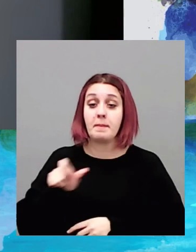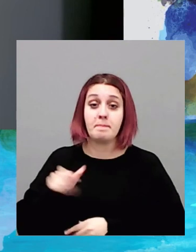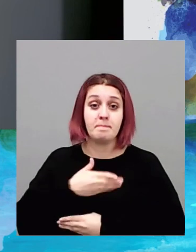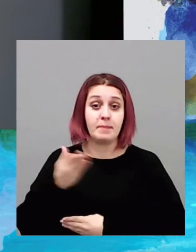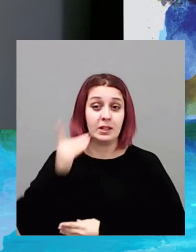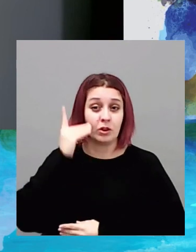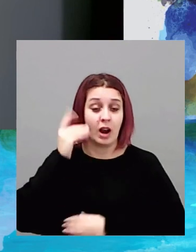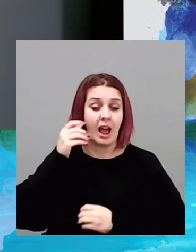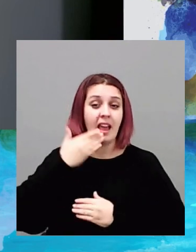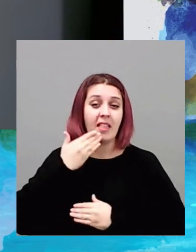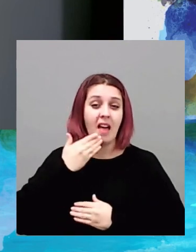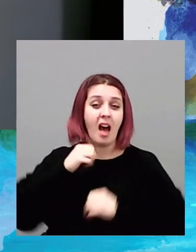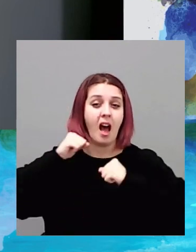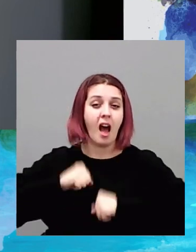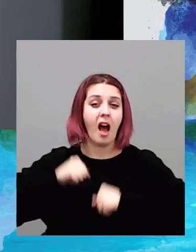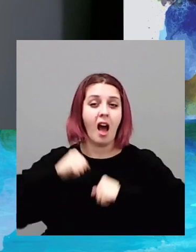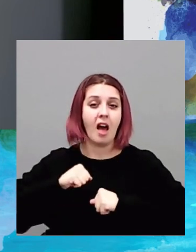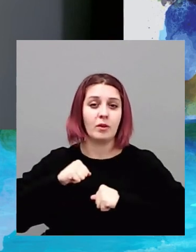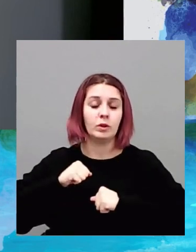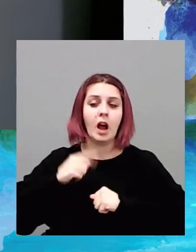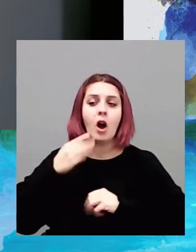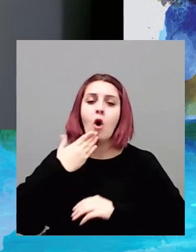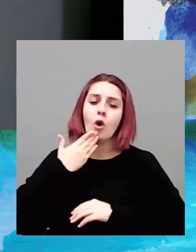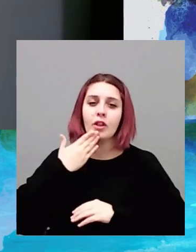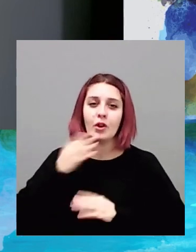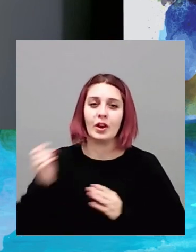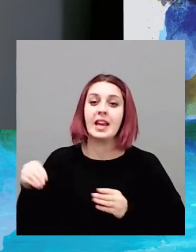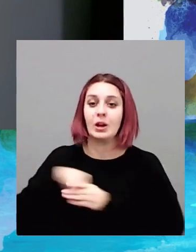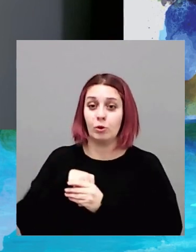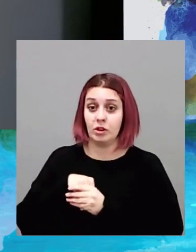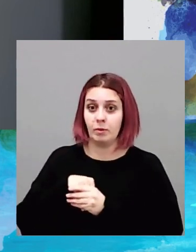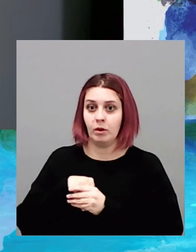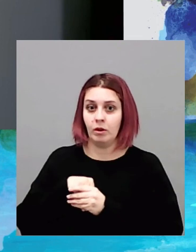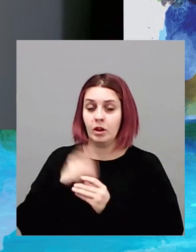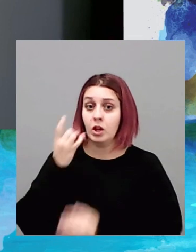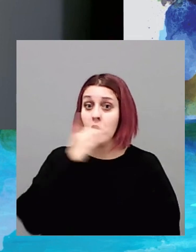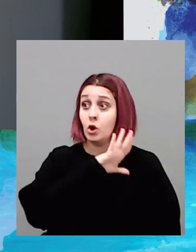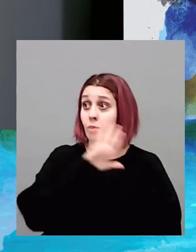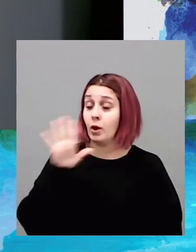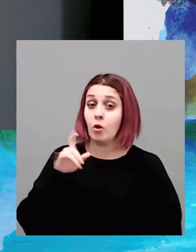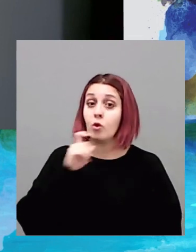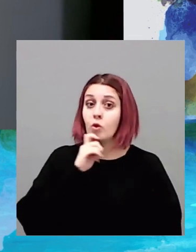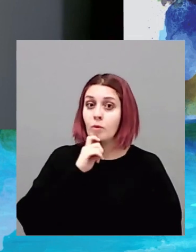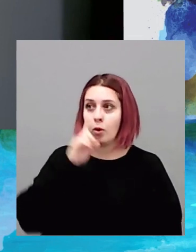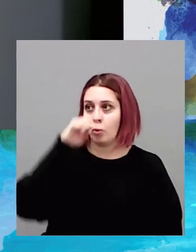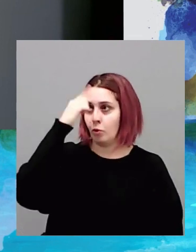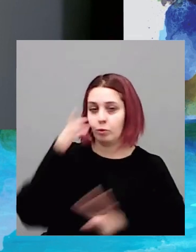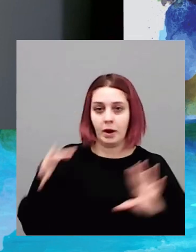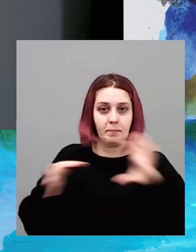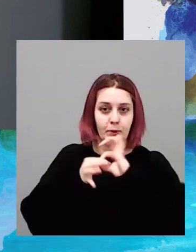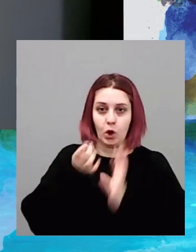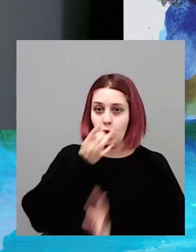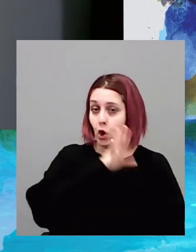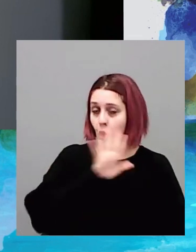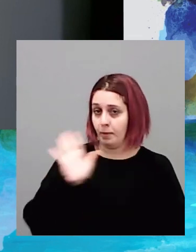disabilities. What we intend is that their free time can be used in